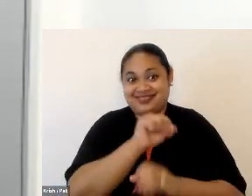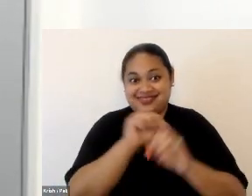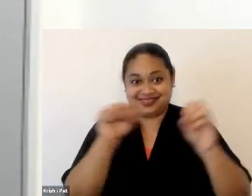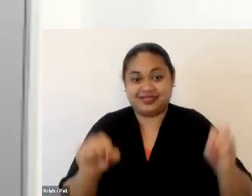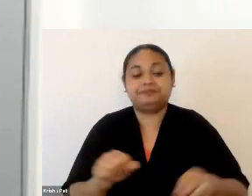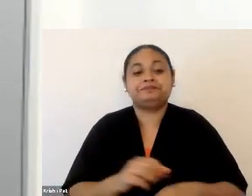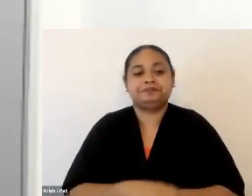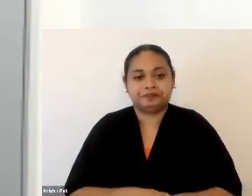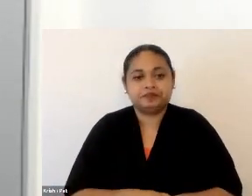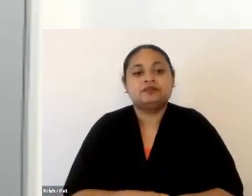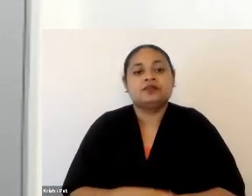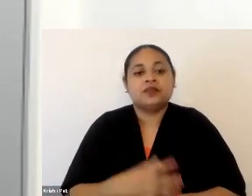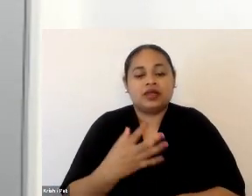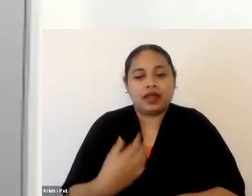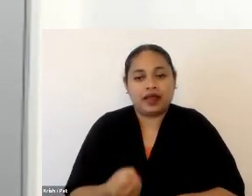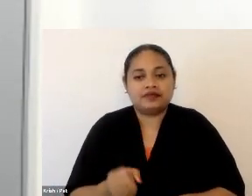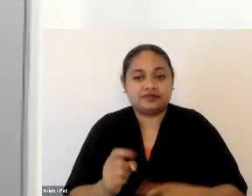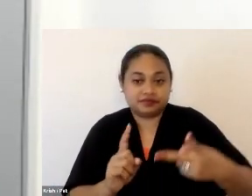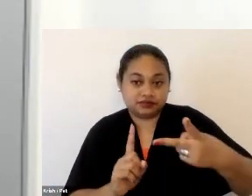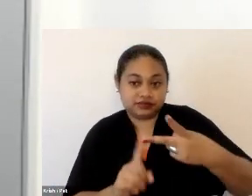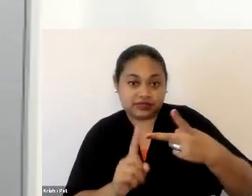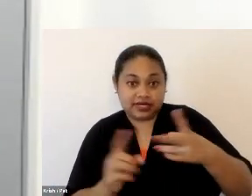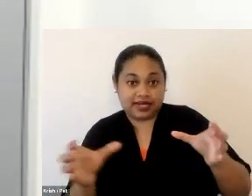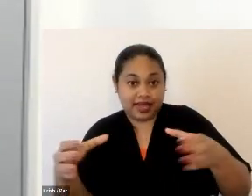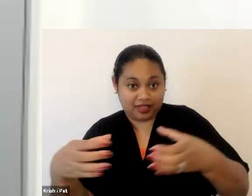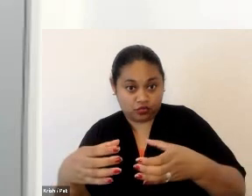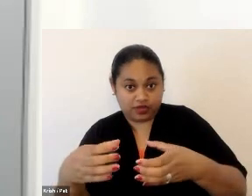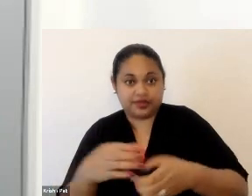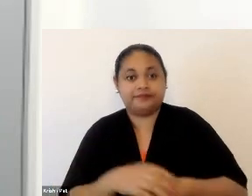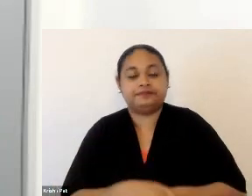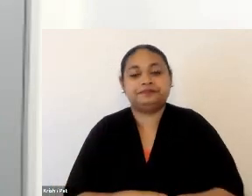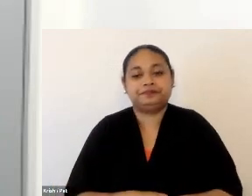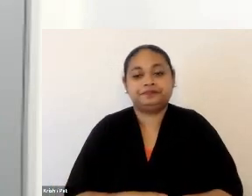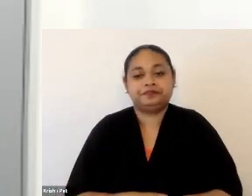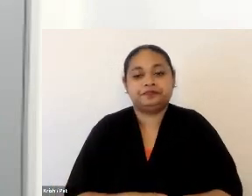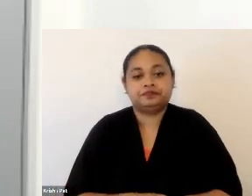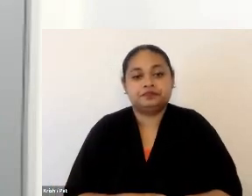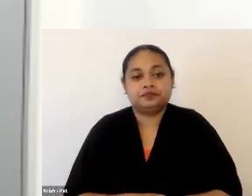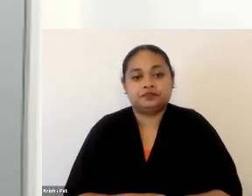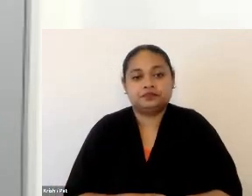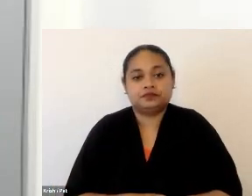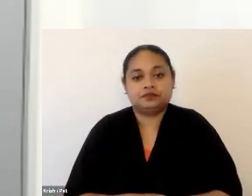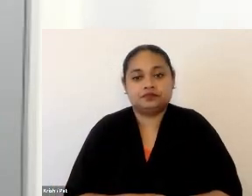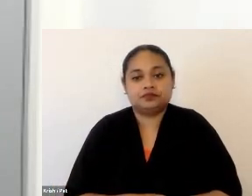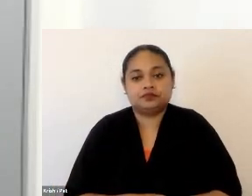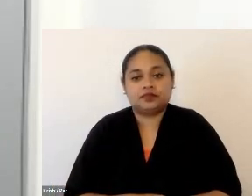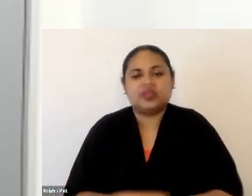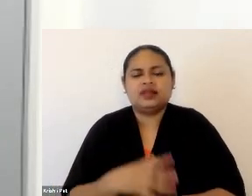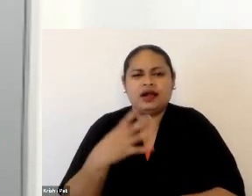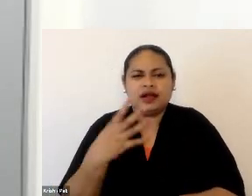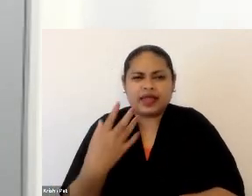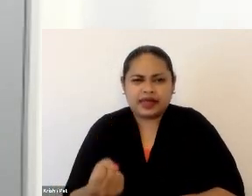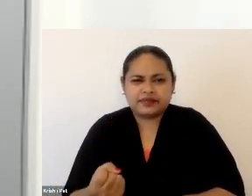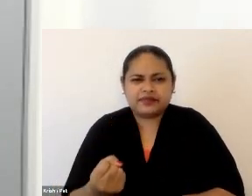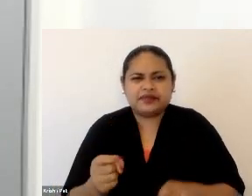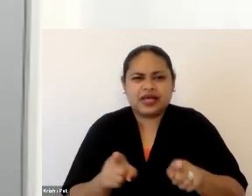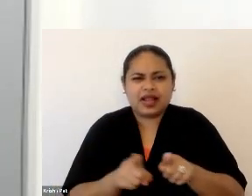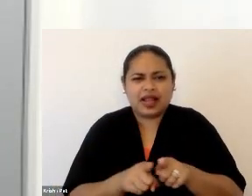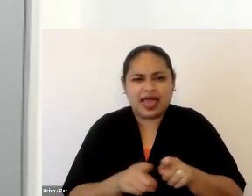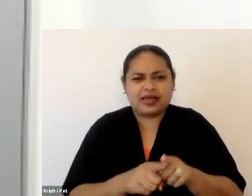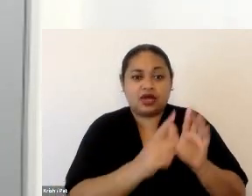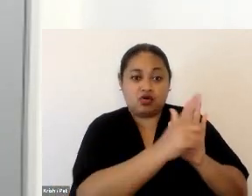There's a second category of recommendations, and they encapsulate some specific areas of law reform